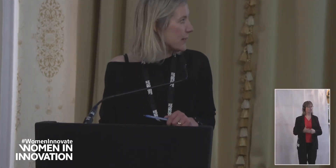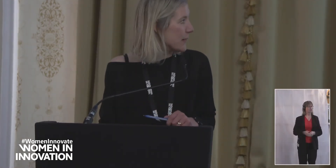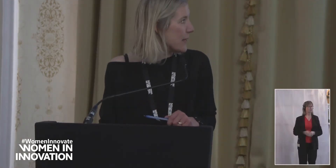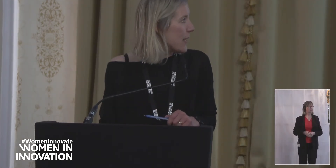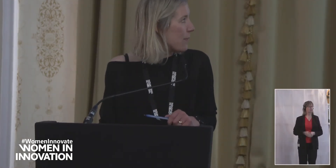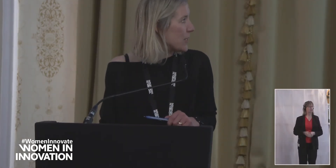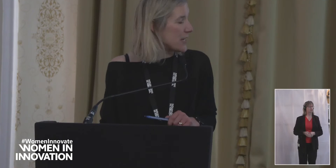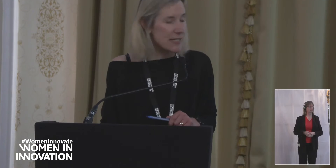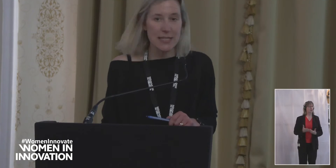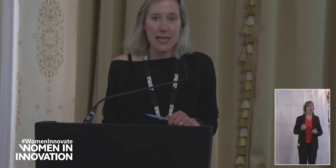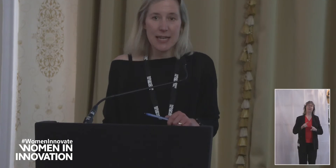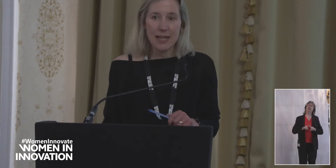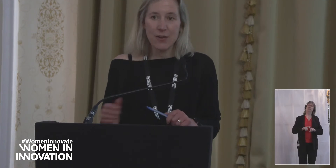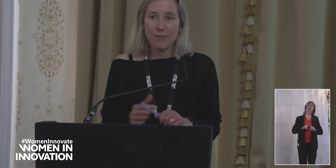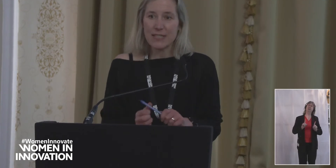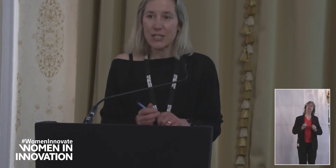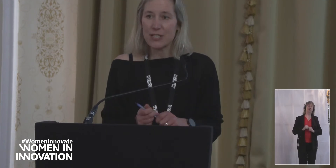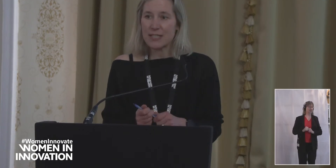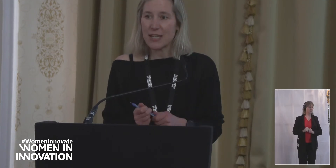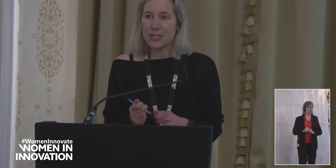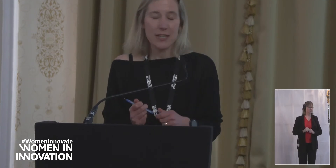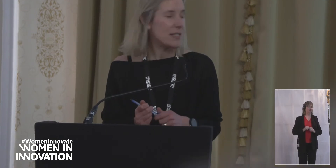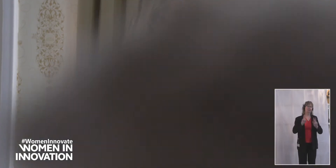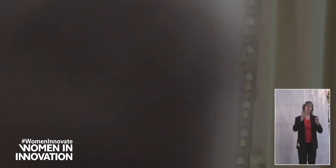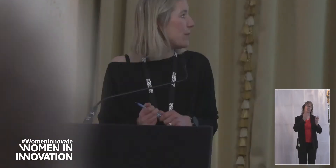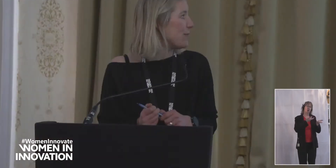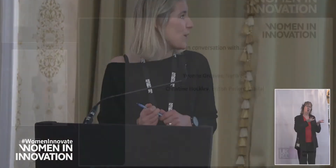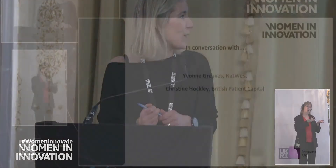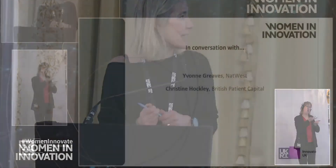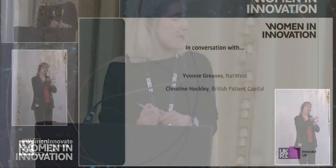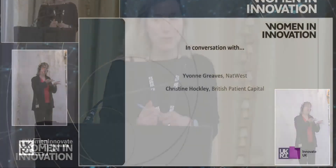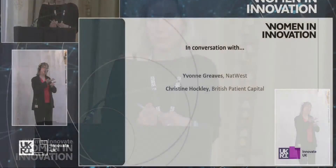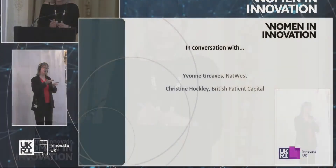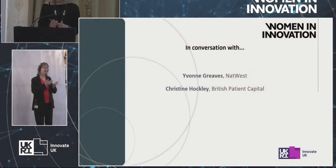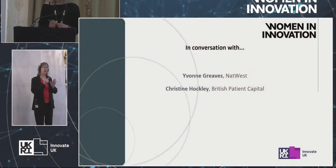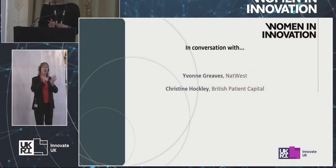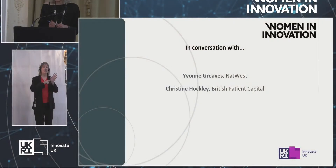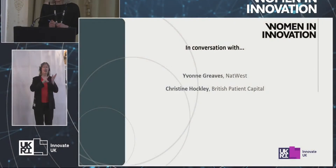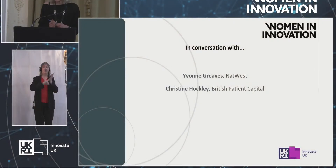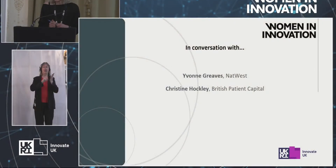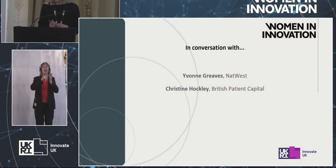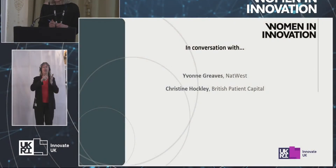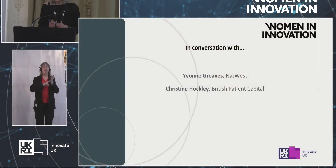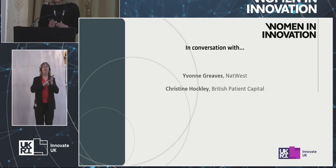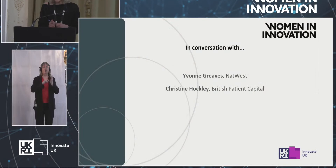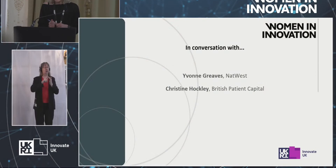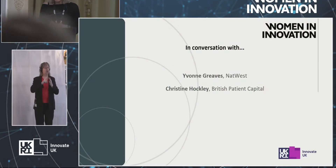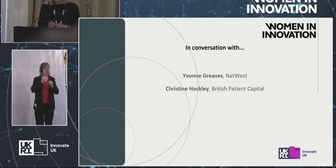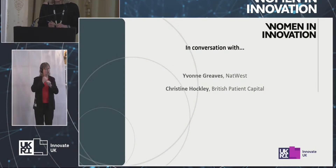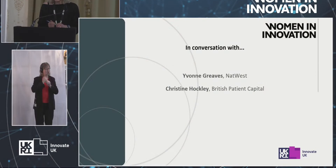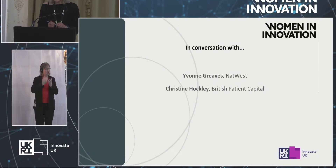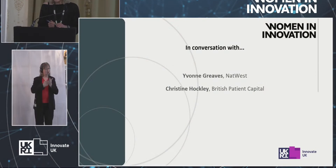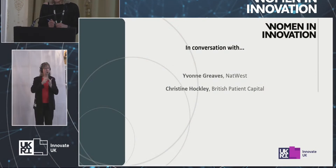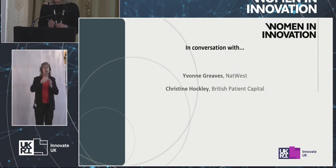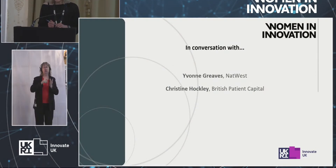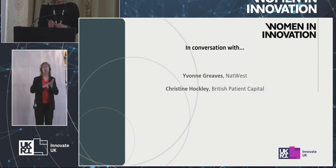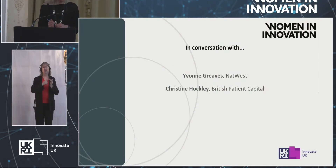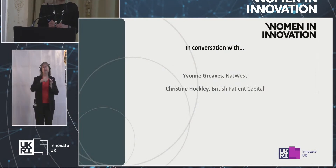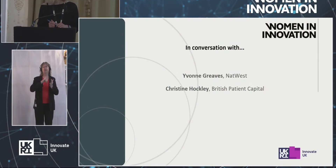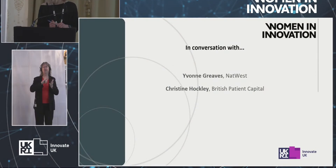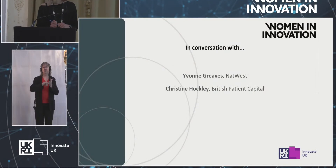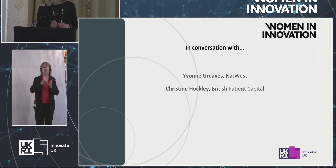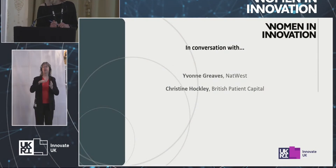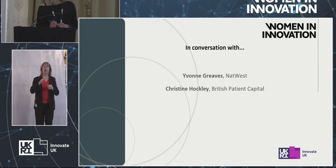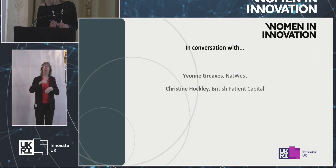different, which is an in-conversation session. So we've got Yvonne Greaves from NatWest and Christine